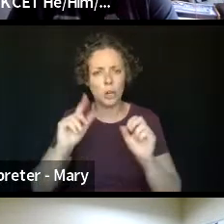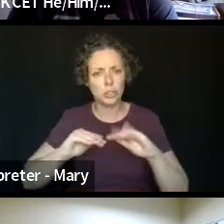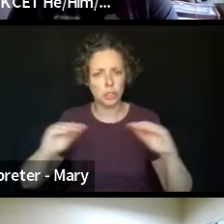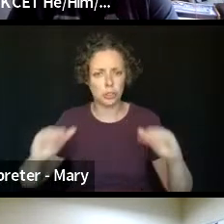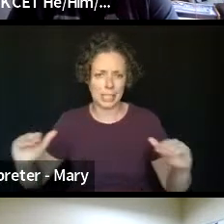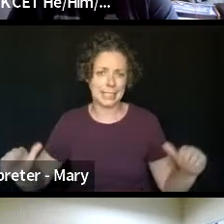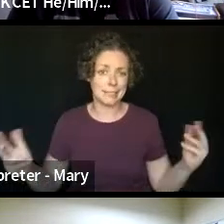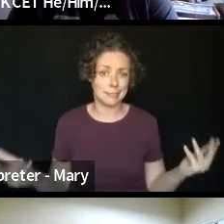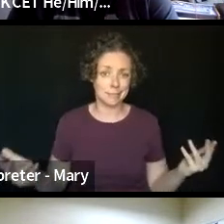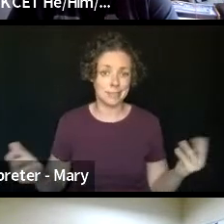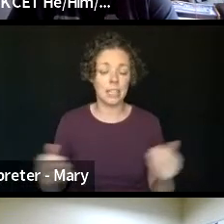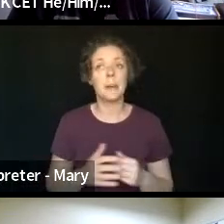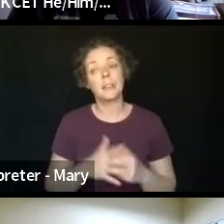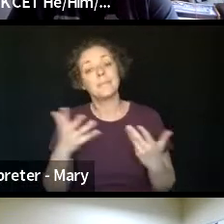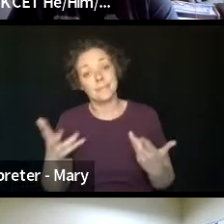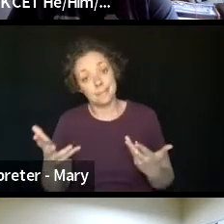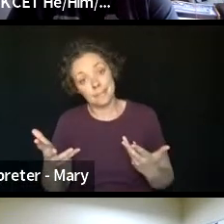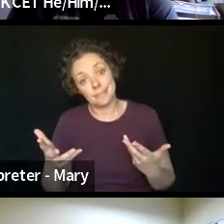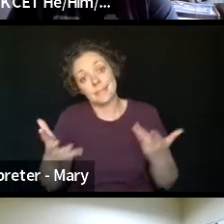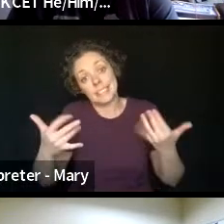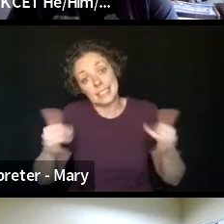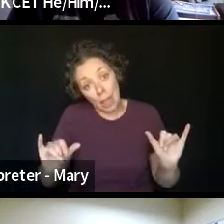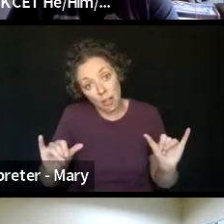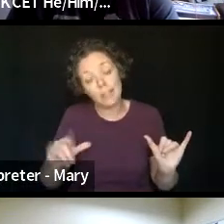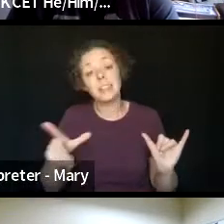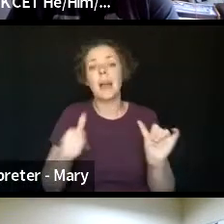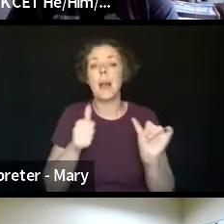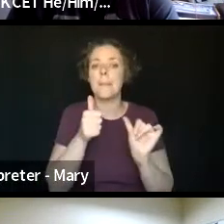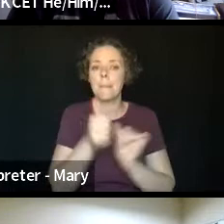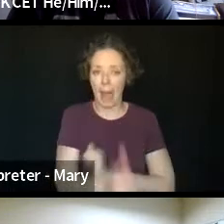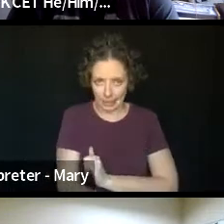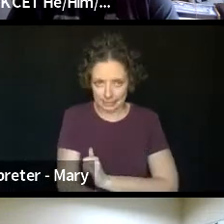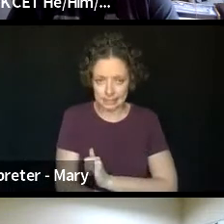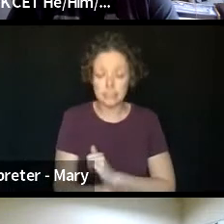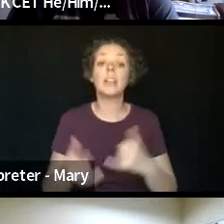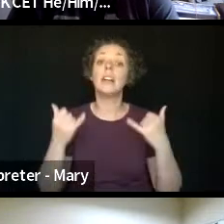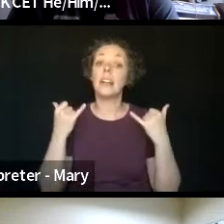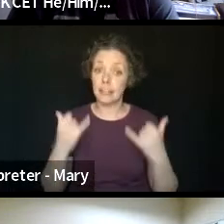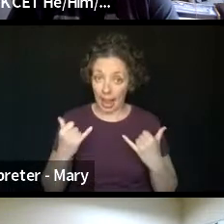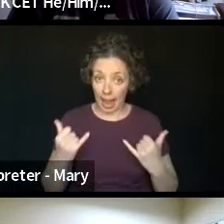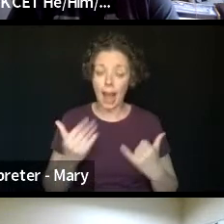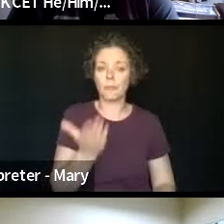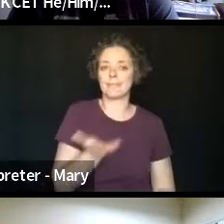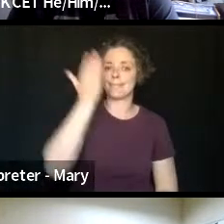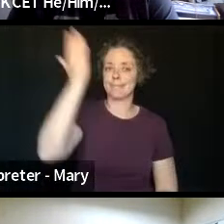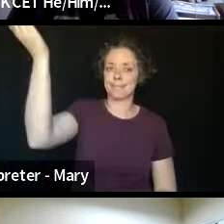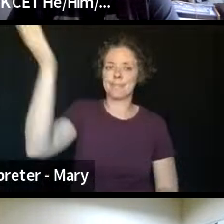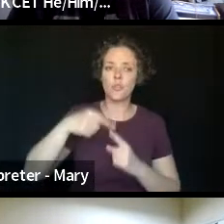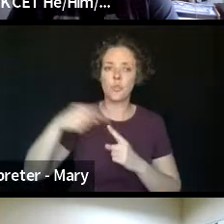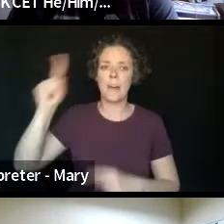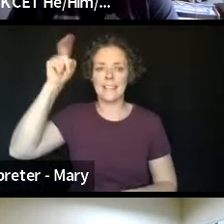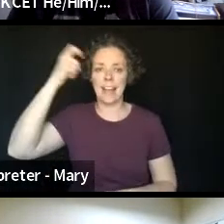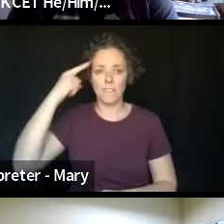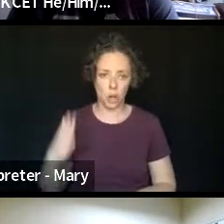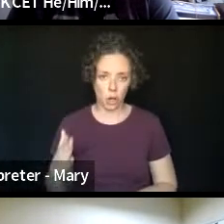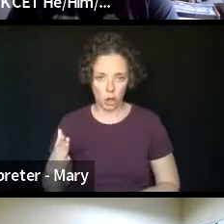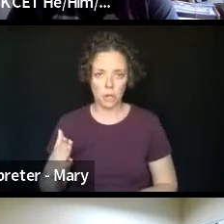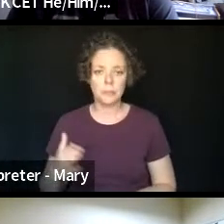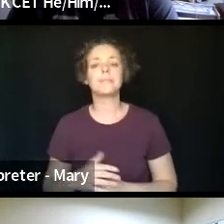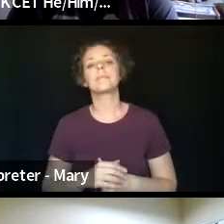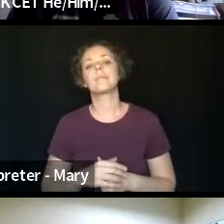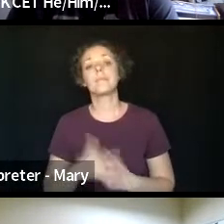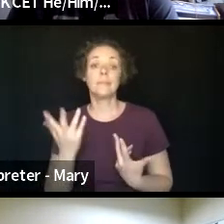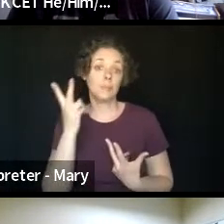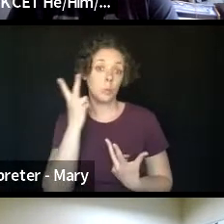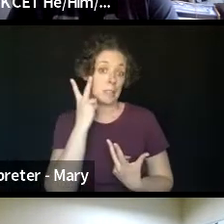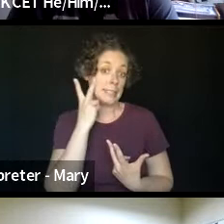it did ultimately pass, and it is now at the governor's desk. And so we will